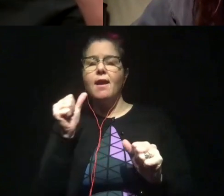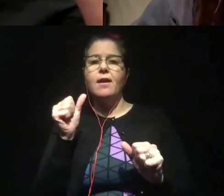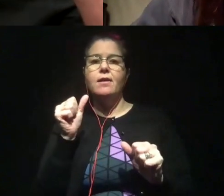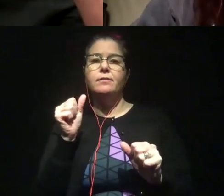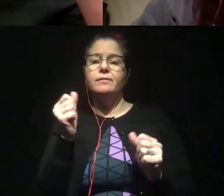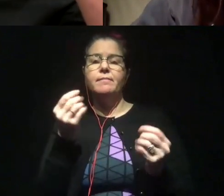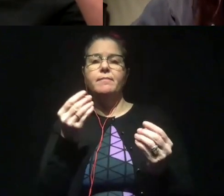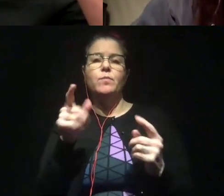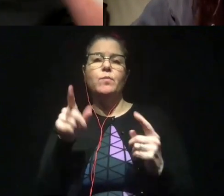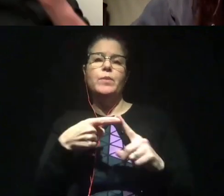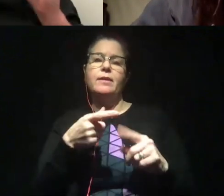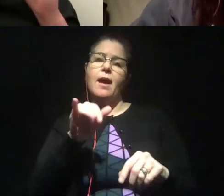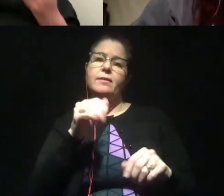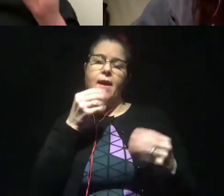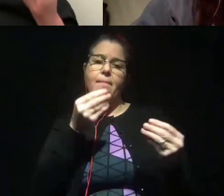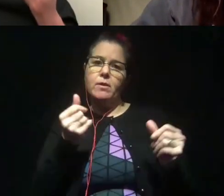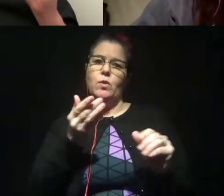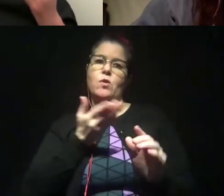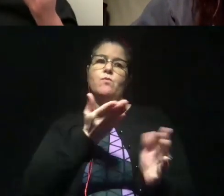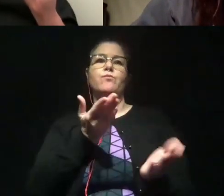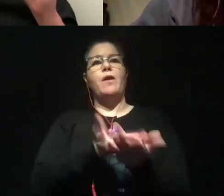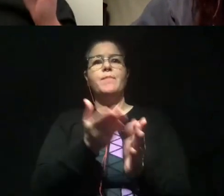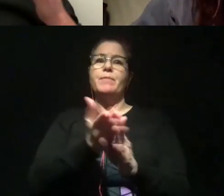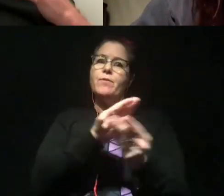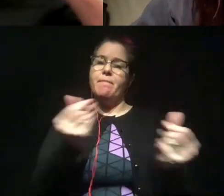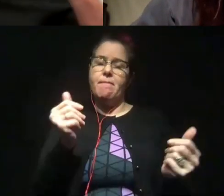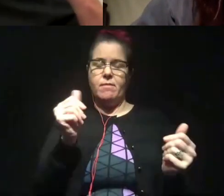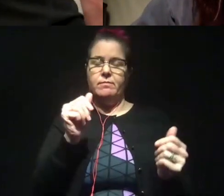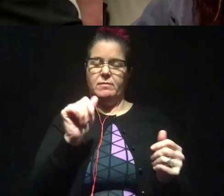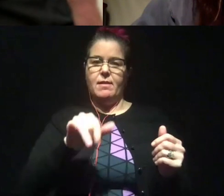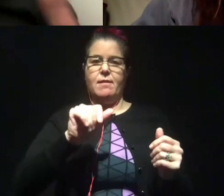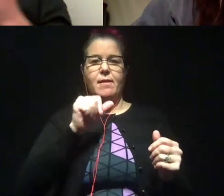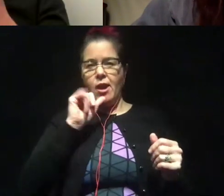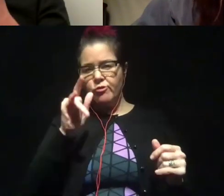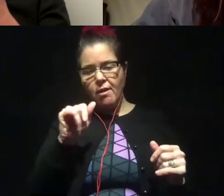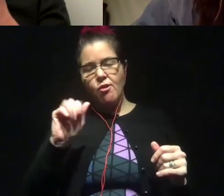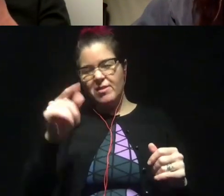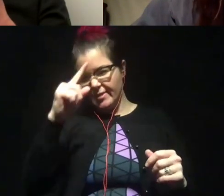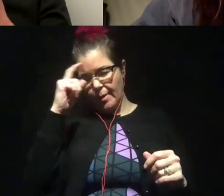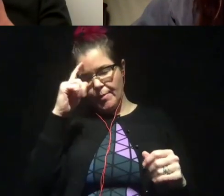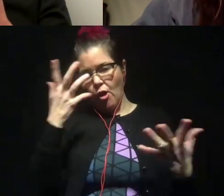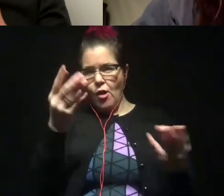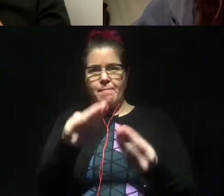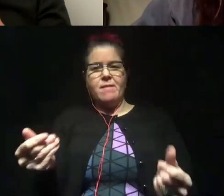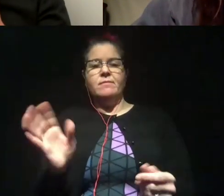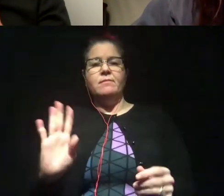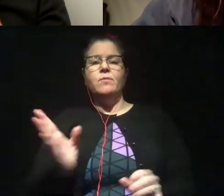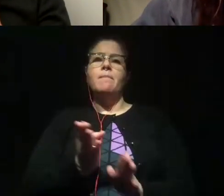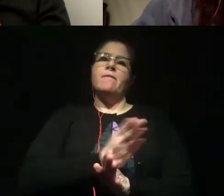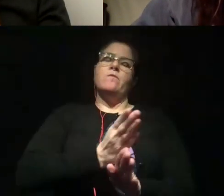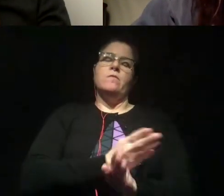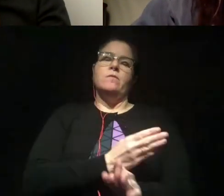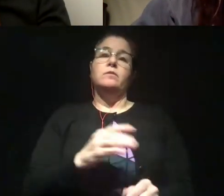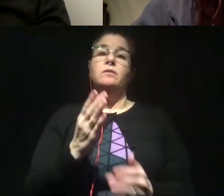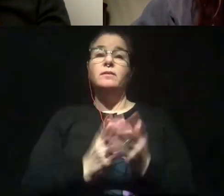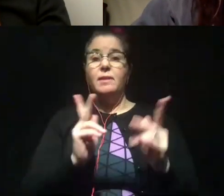melting. We want to get there before the melt starts. That's why we go in April and May instead of July or August. Some people actually stay out